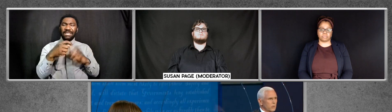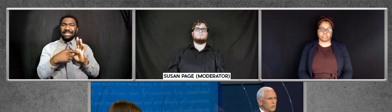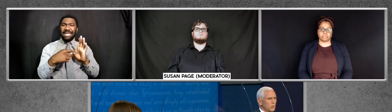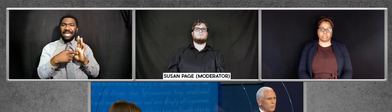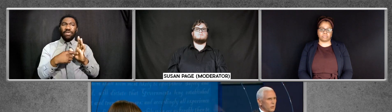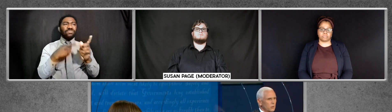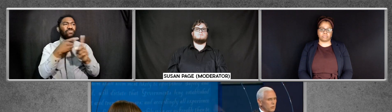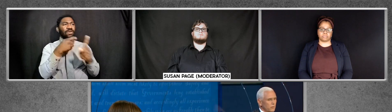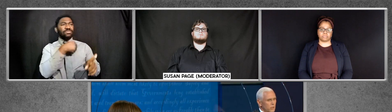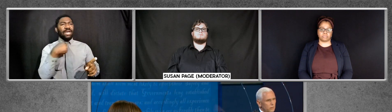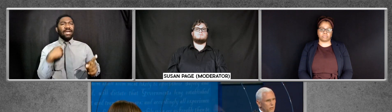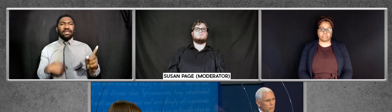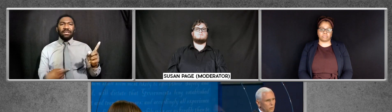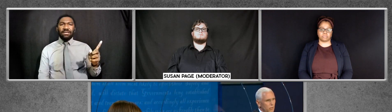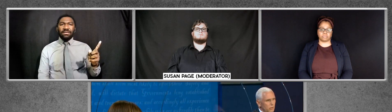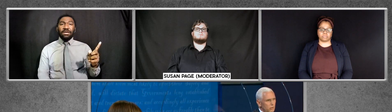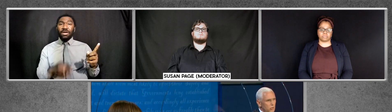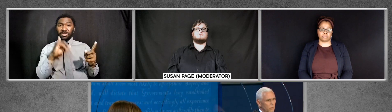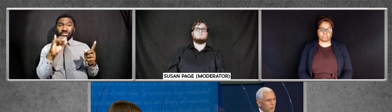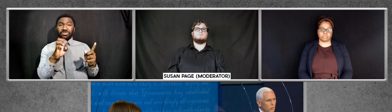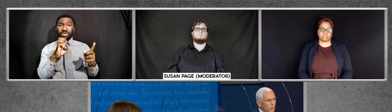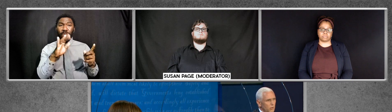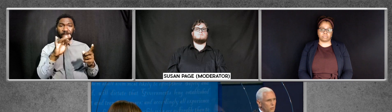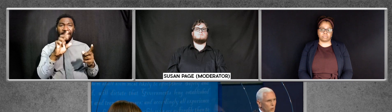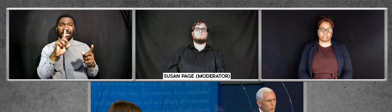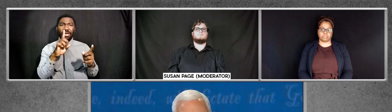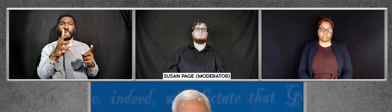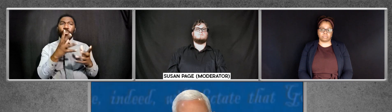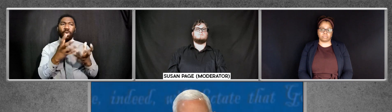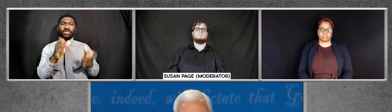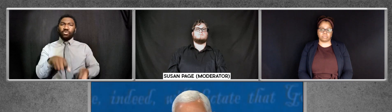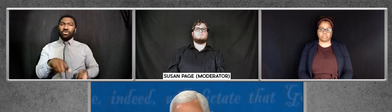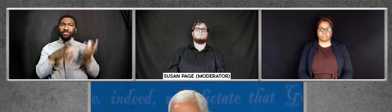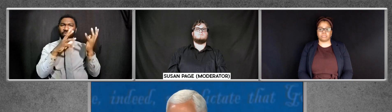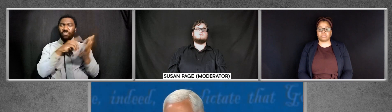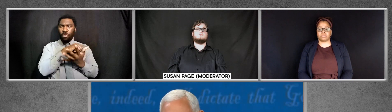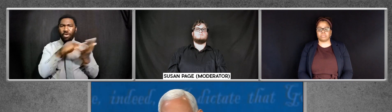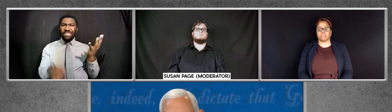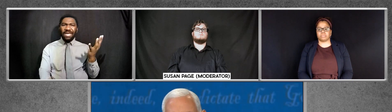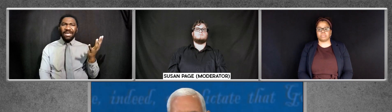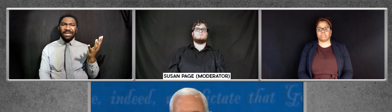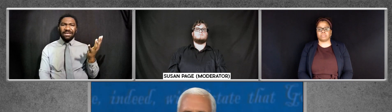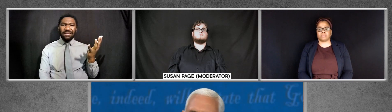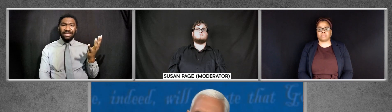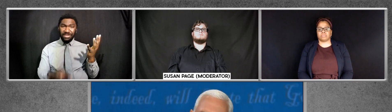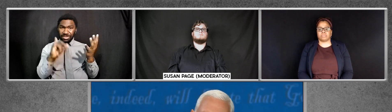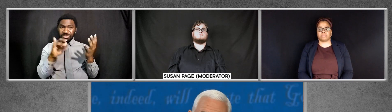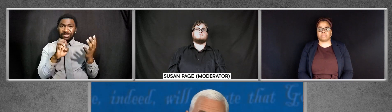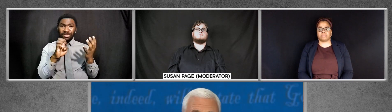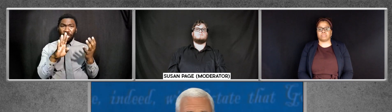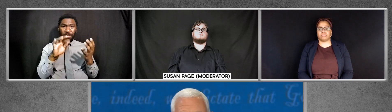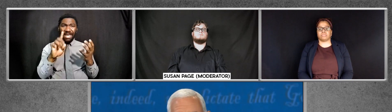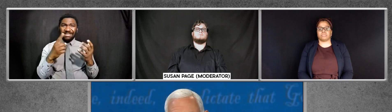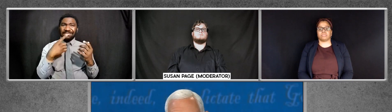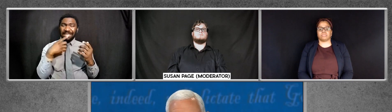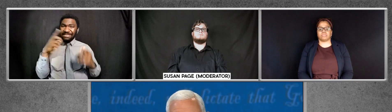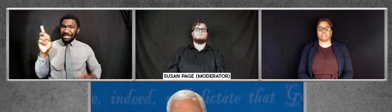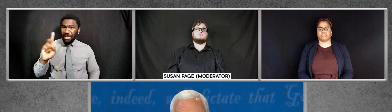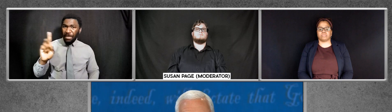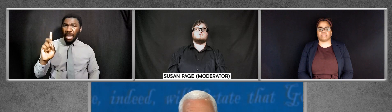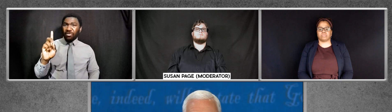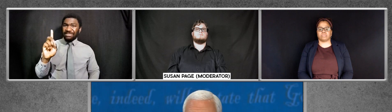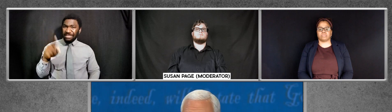that President Trump put into effect to fight for American jobs and American workers. Joe Biden says democracy's on the ballot. Make no mistake about it,